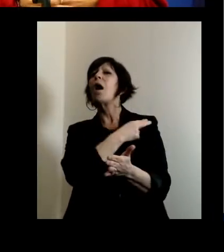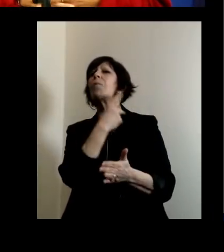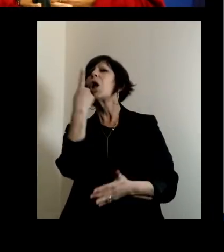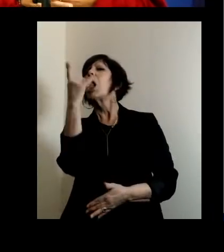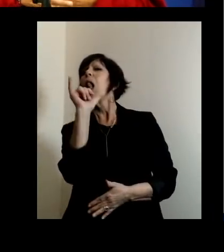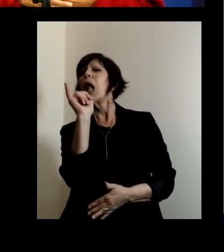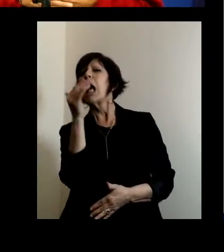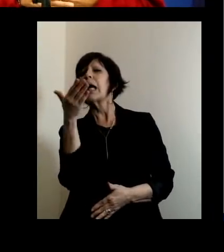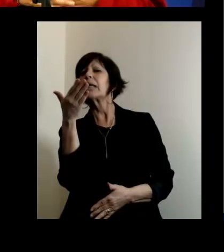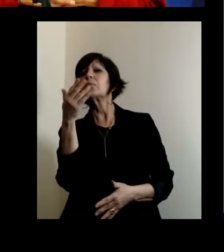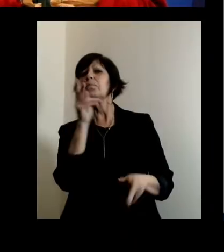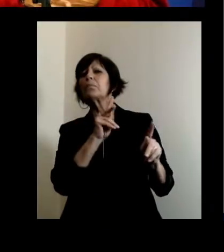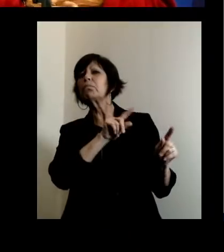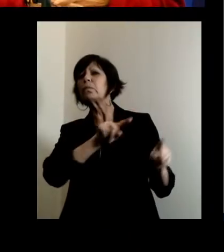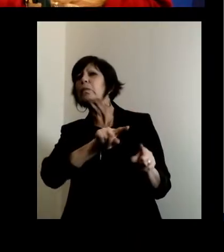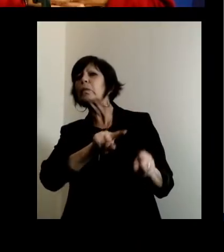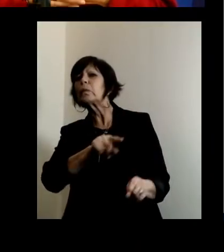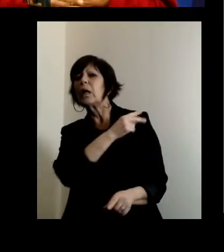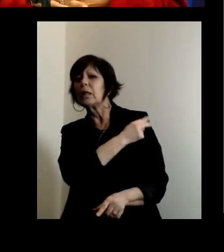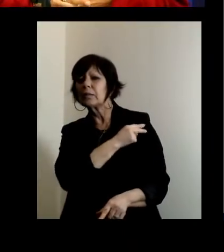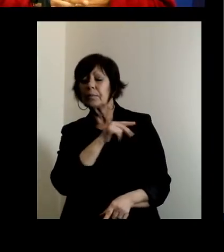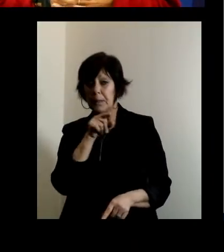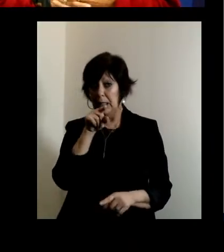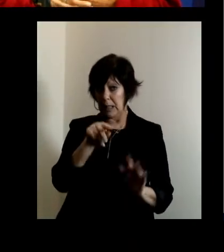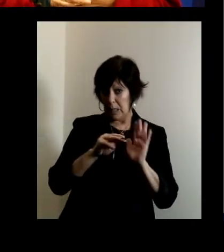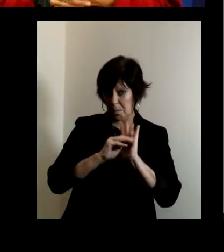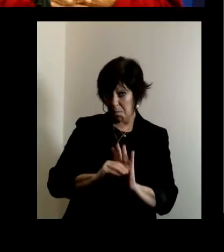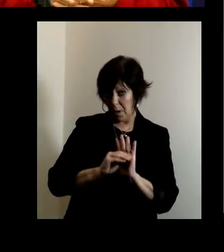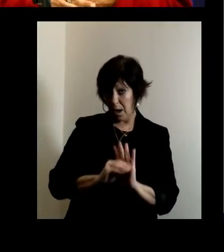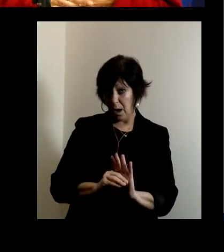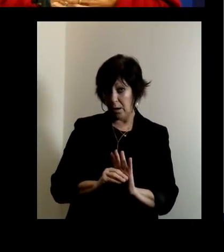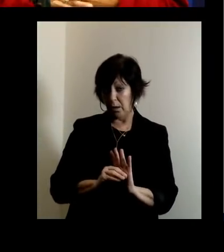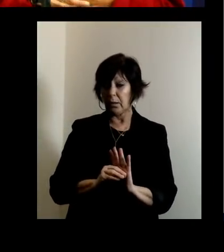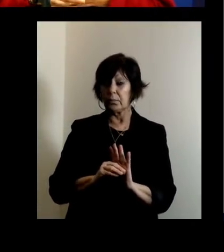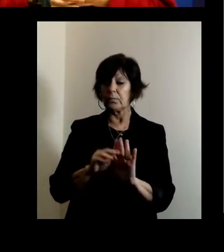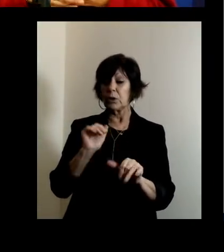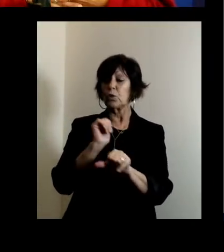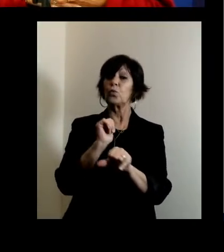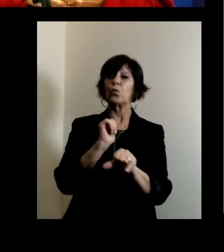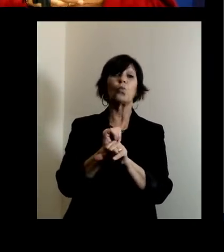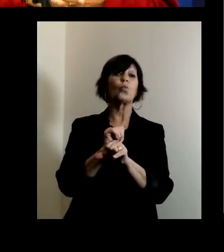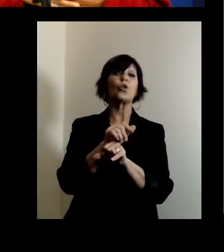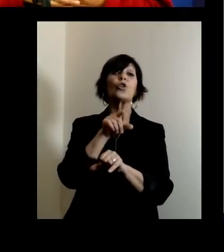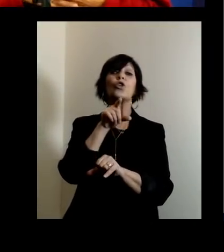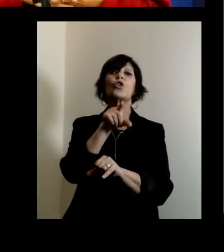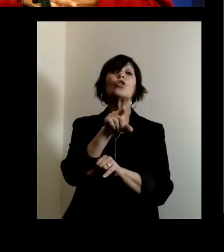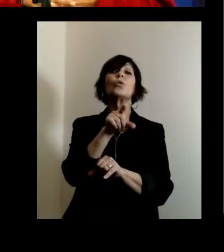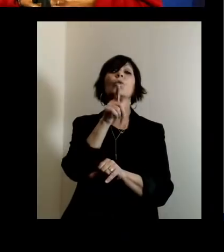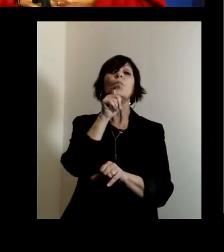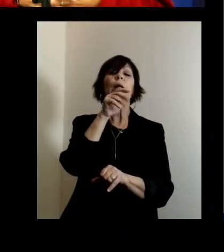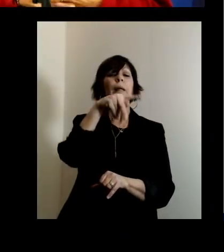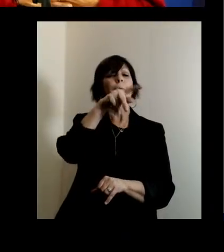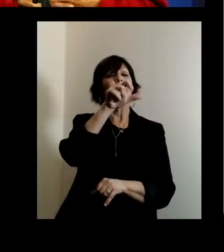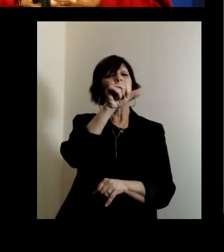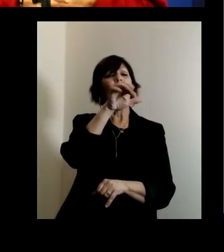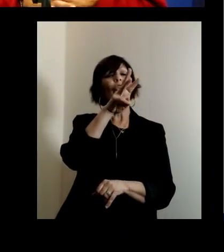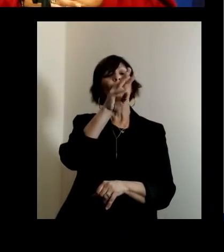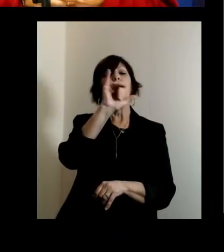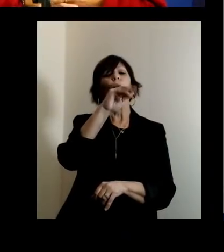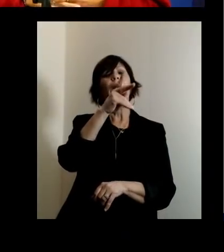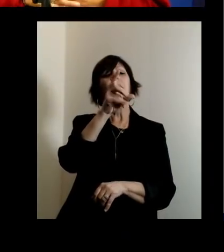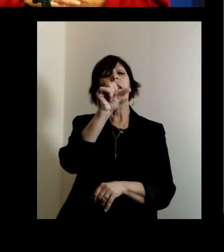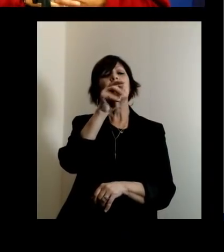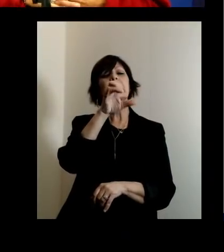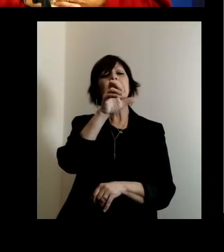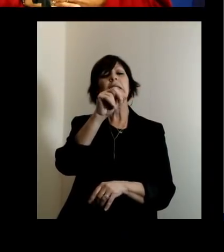of hospital admissions. And this model is this work is being led by Peter Winkelstein at the Jacobs